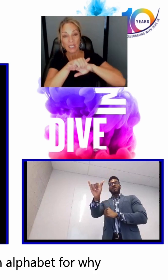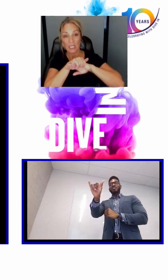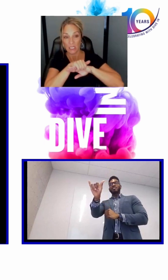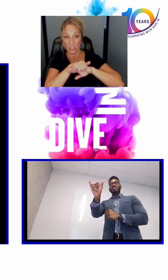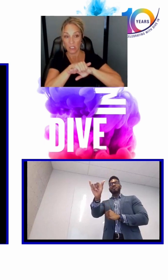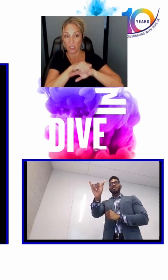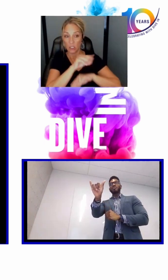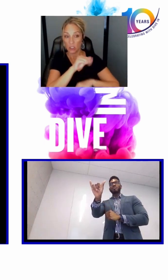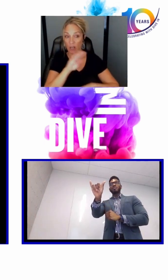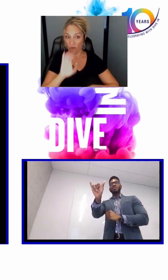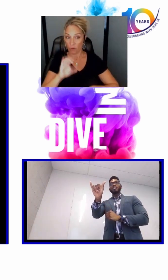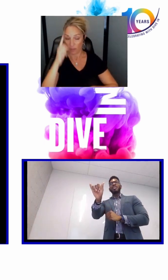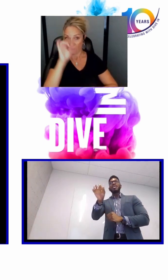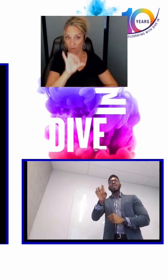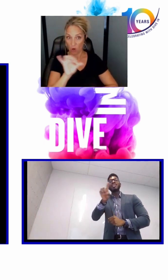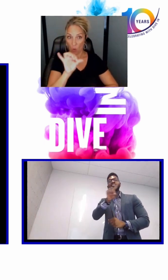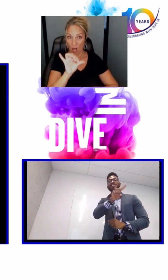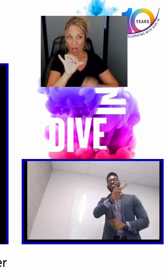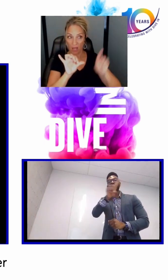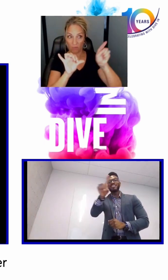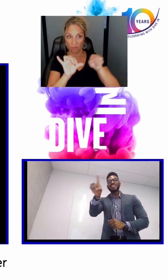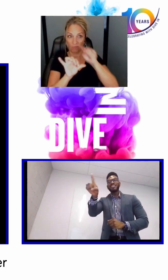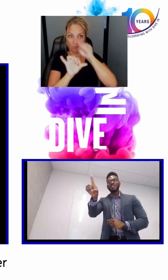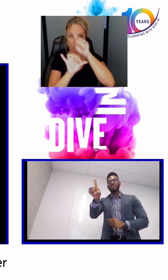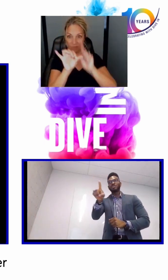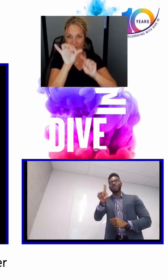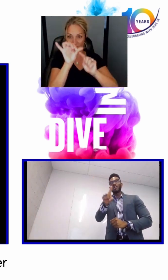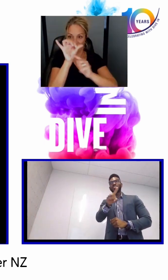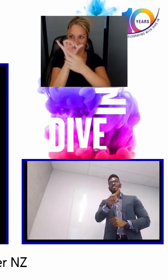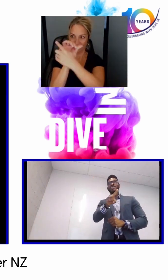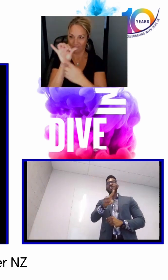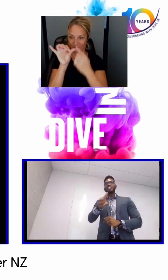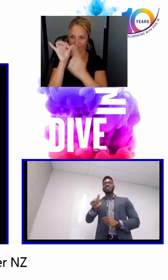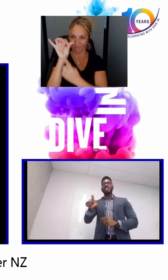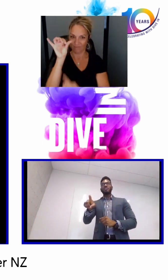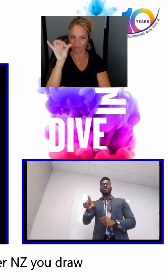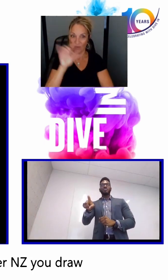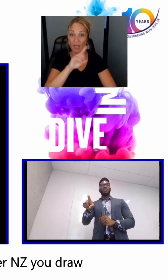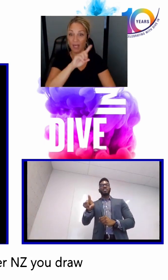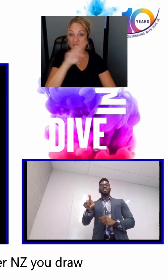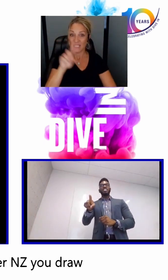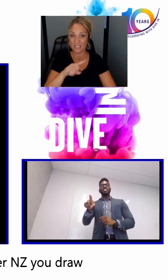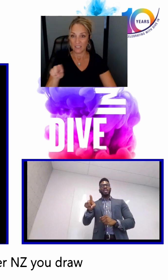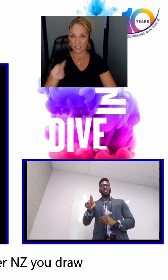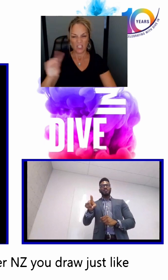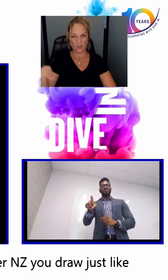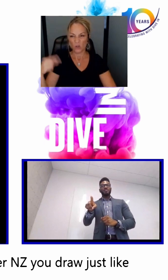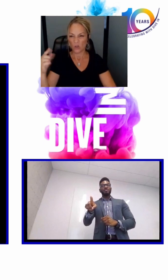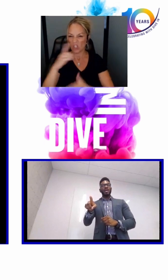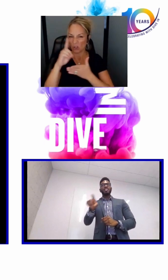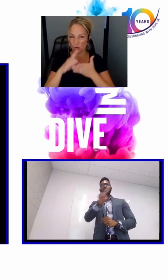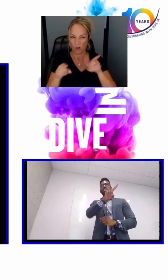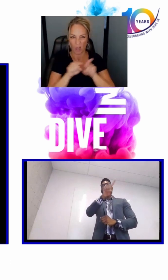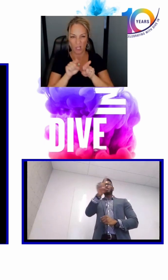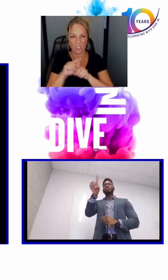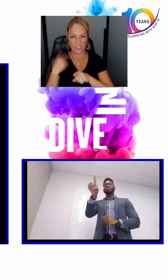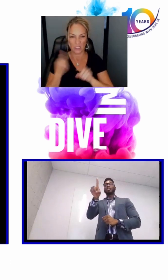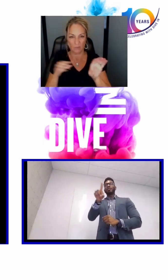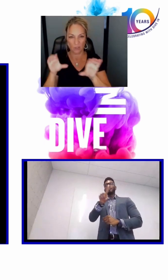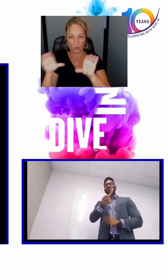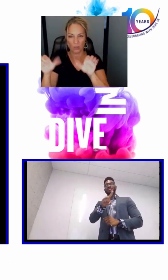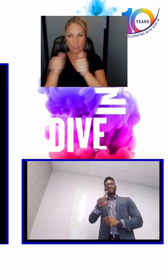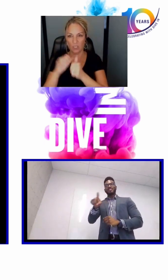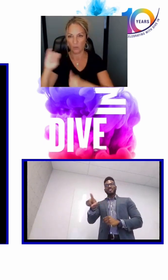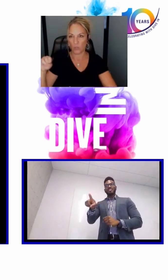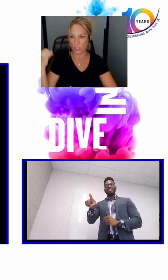it's out there. So it's easy for you to remember. And Z, you draw, just like we did with J, right? You